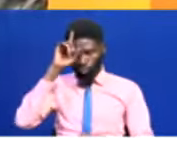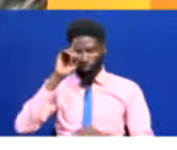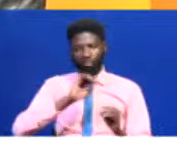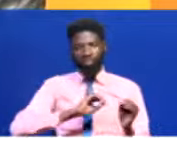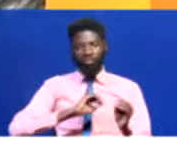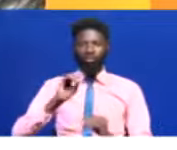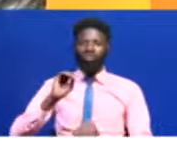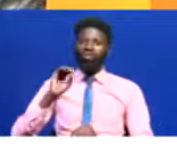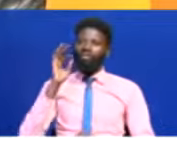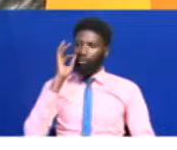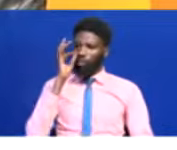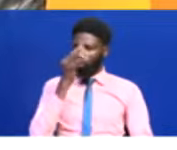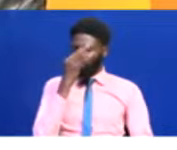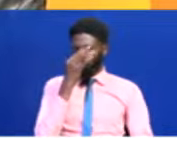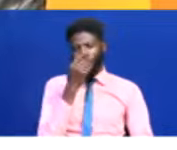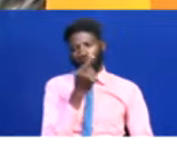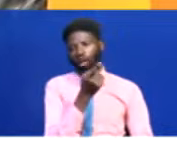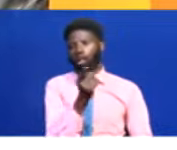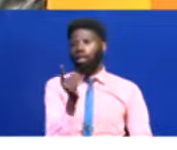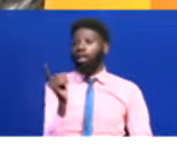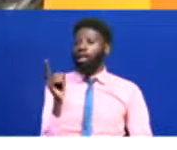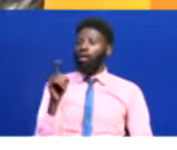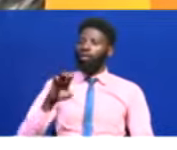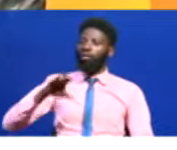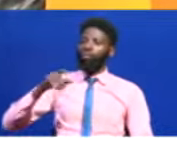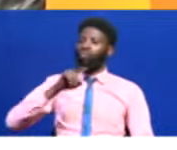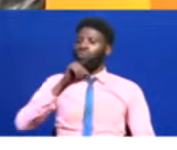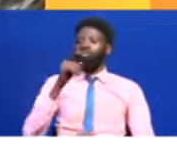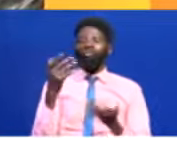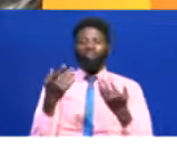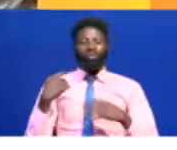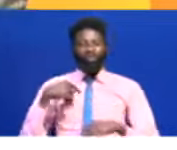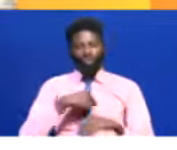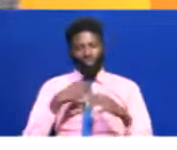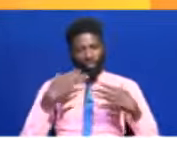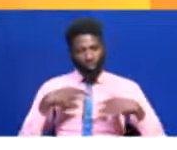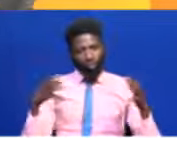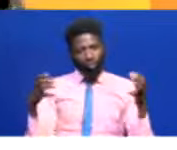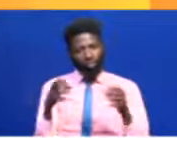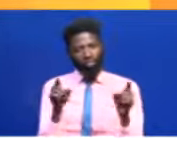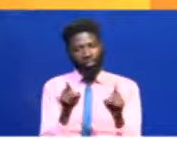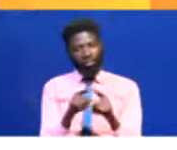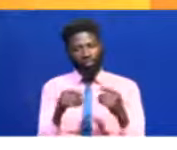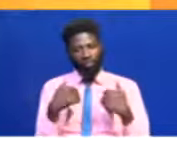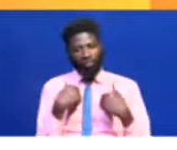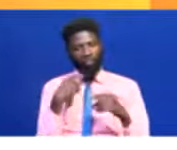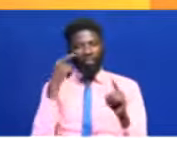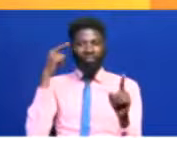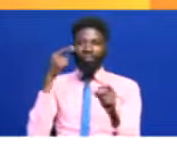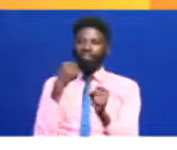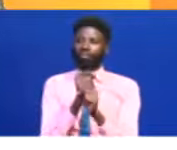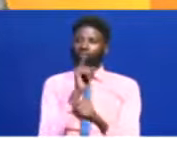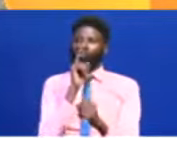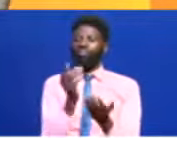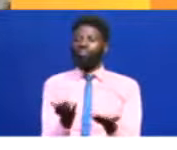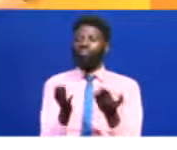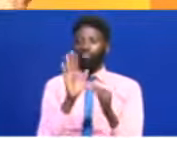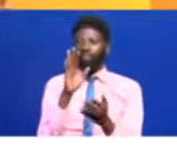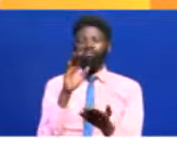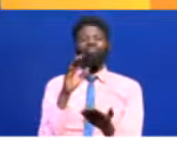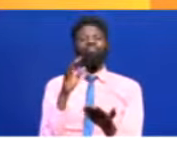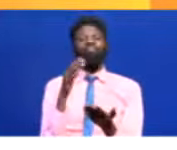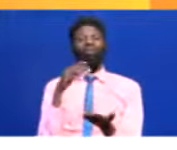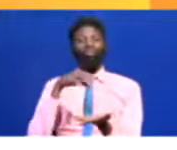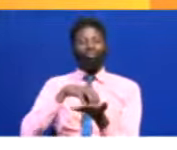Nyeri and all those other counties where we have such people to make sure that we improve on their conditions where they